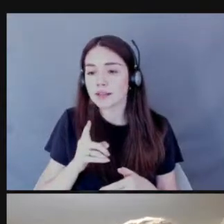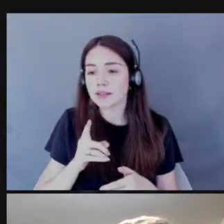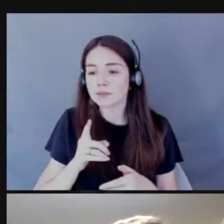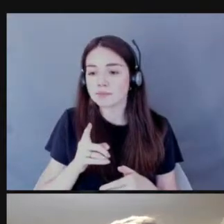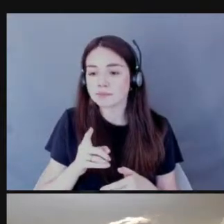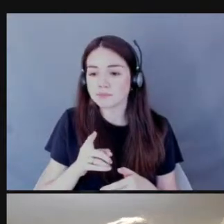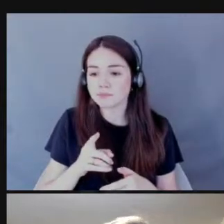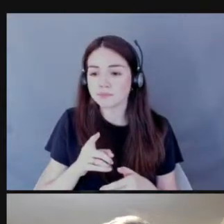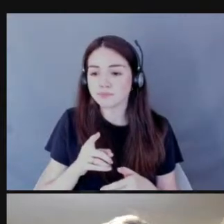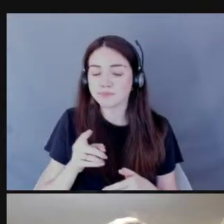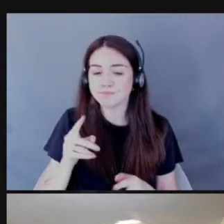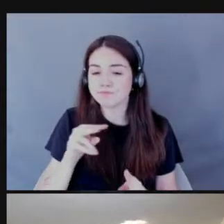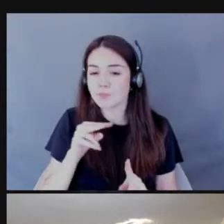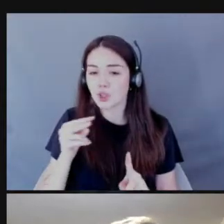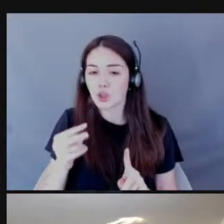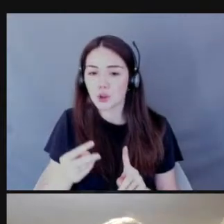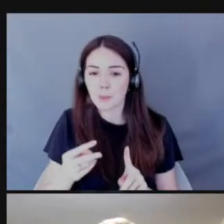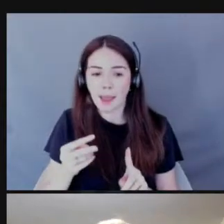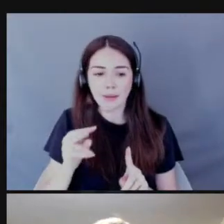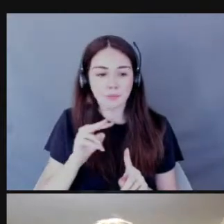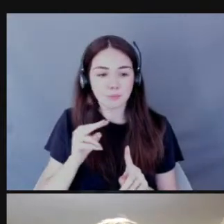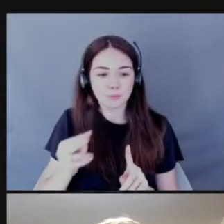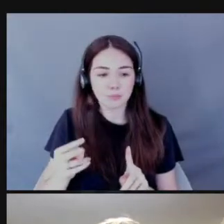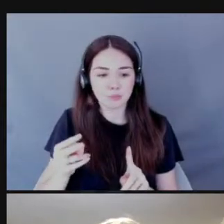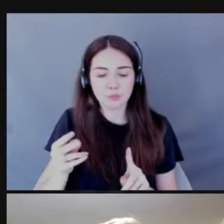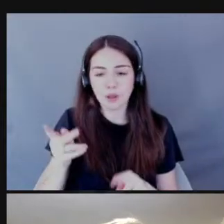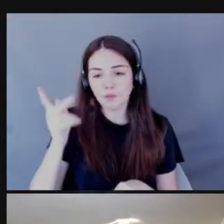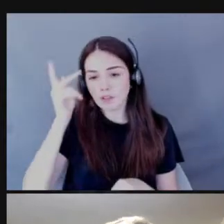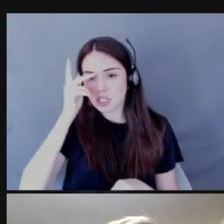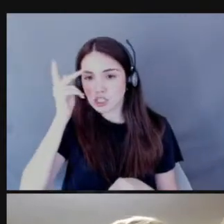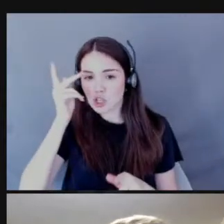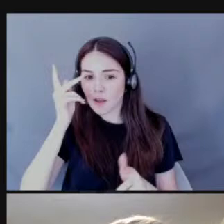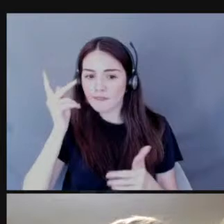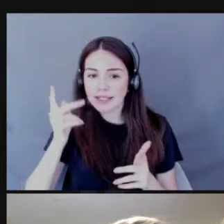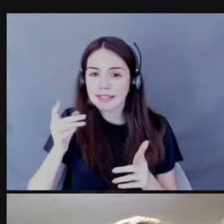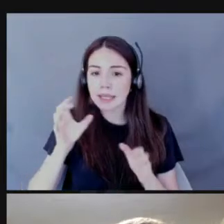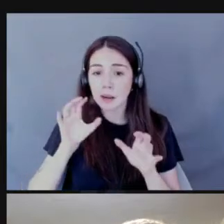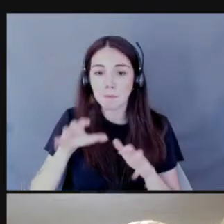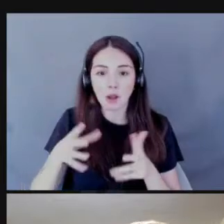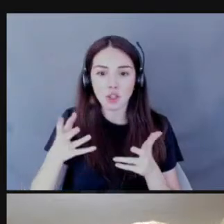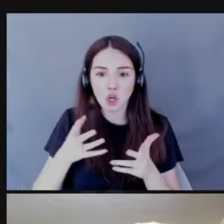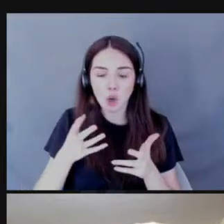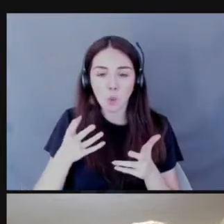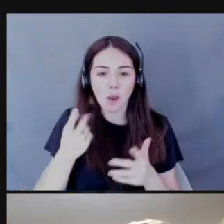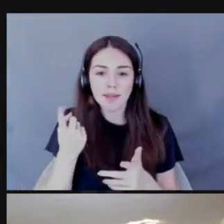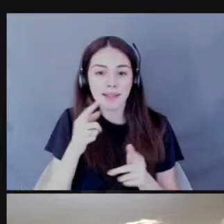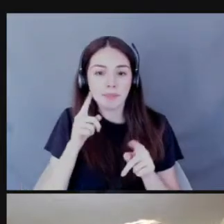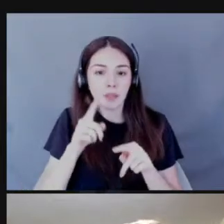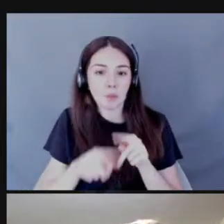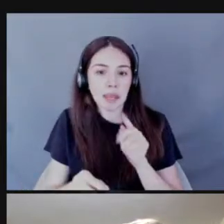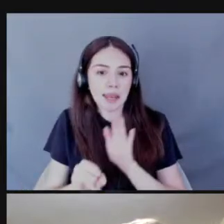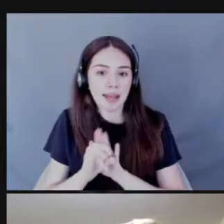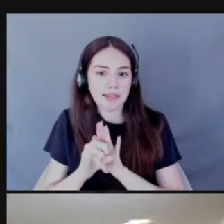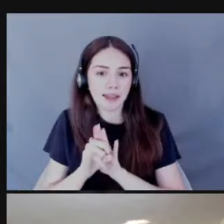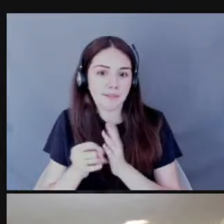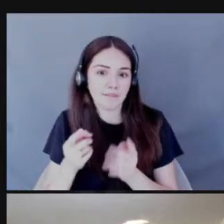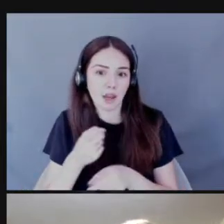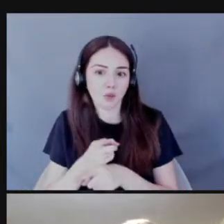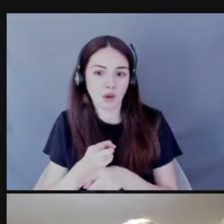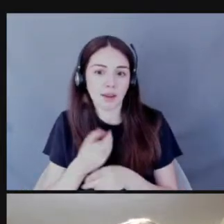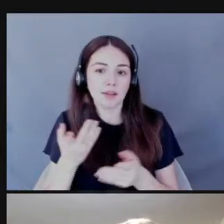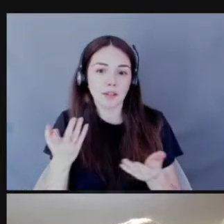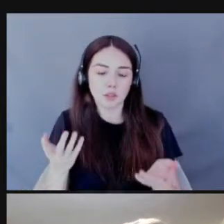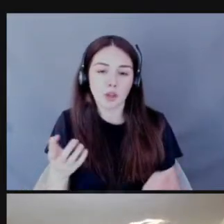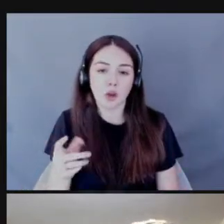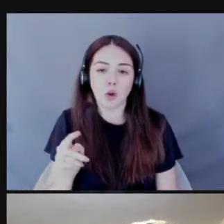language and look at this philosophically, what is a monster anyway but something we can't identify? So Trudy